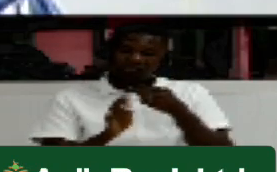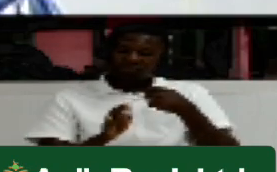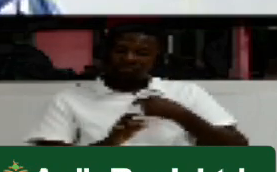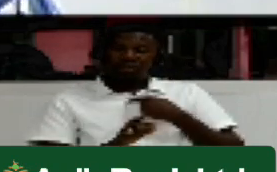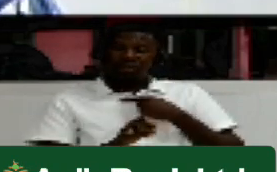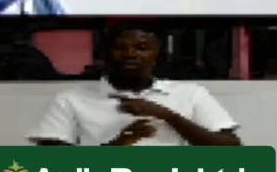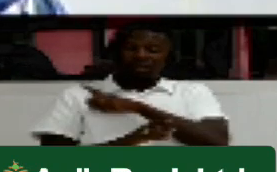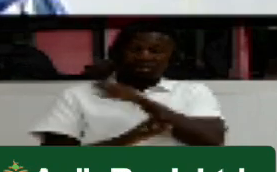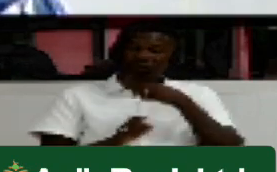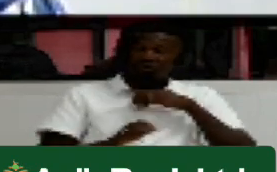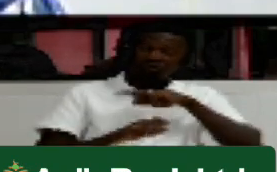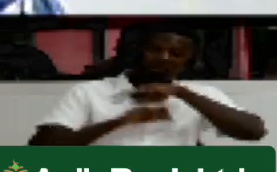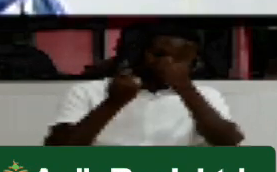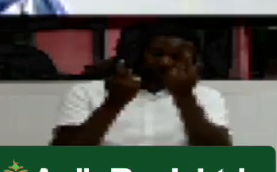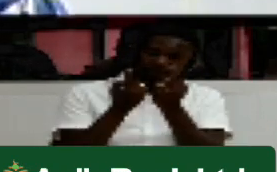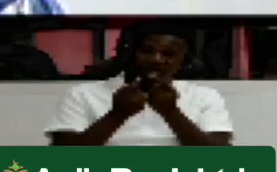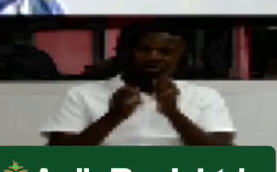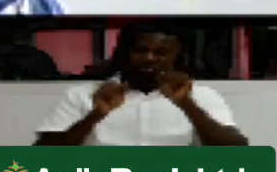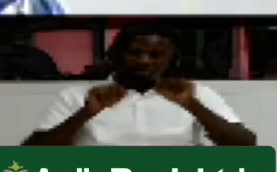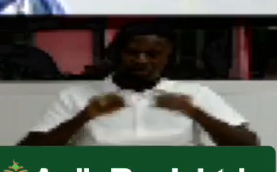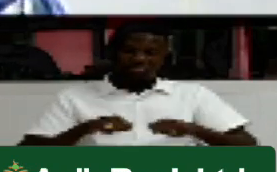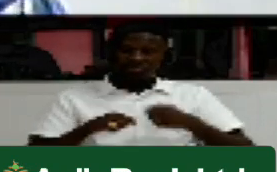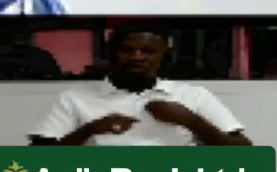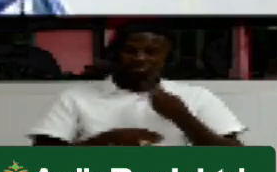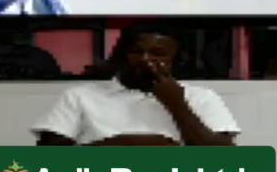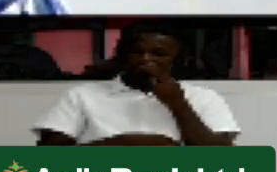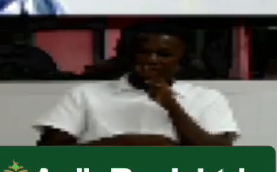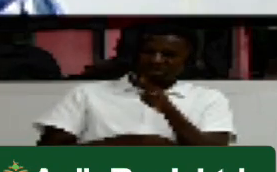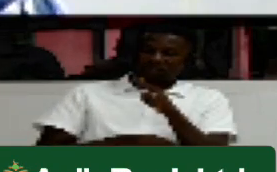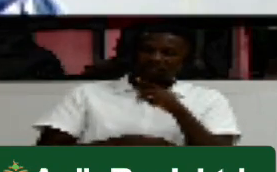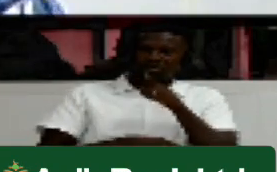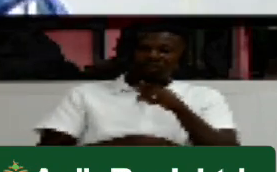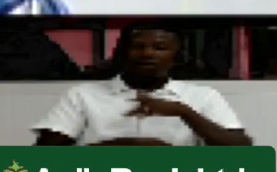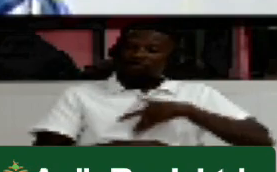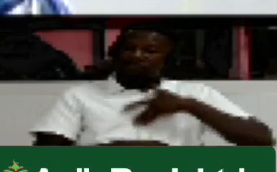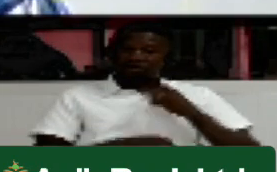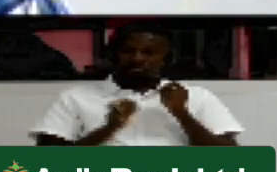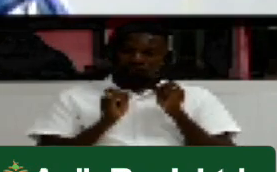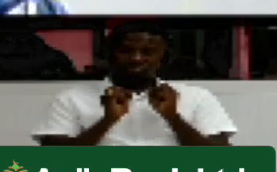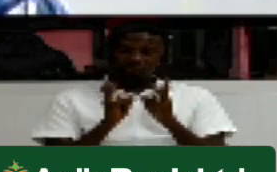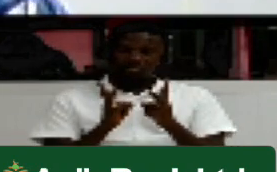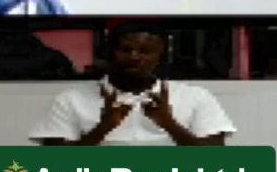They will do everything possible to see I feel okay.